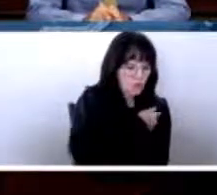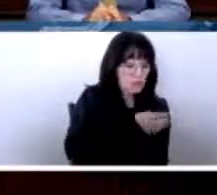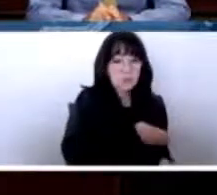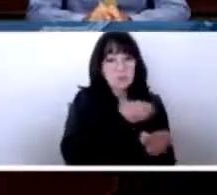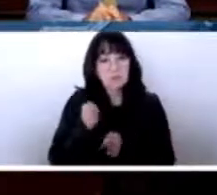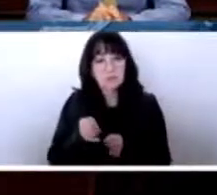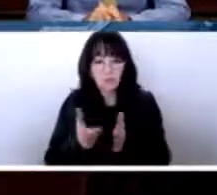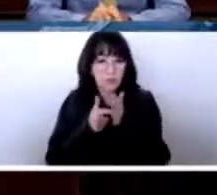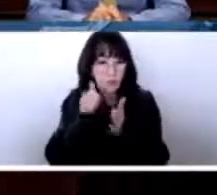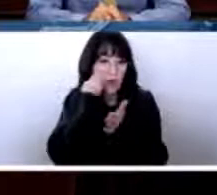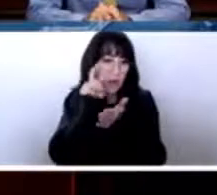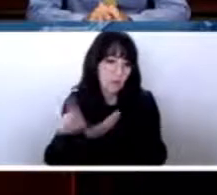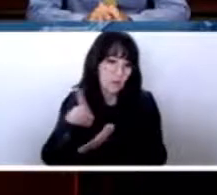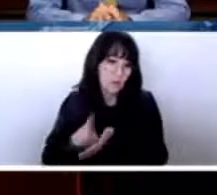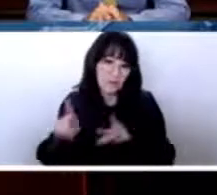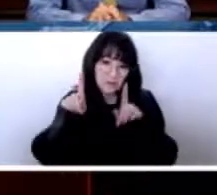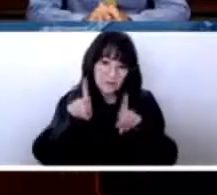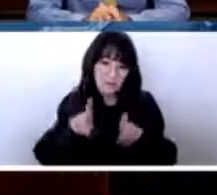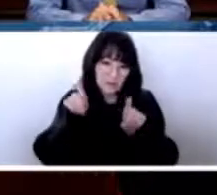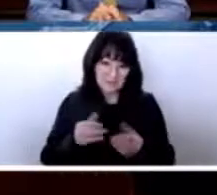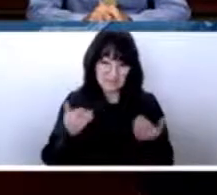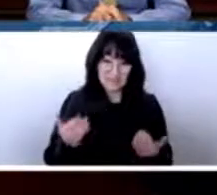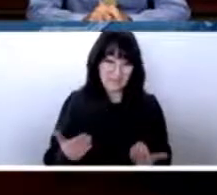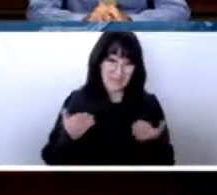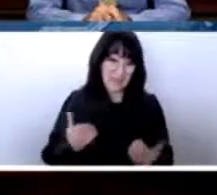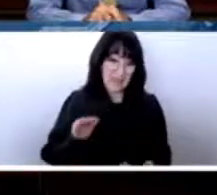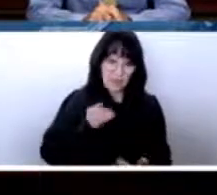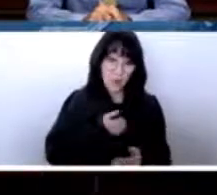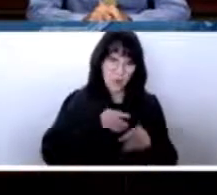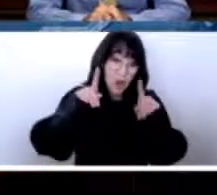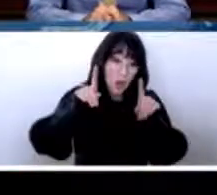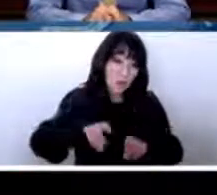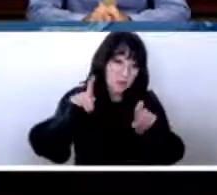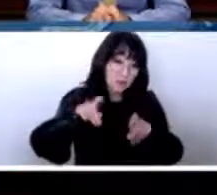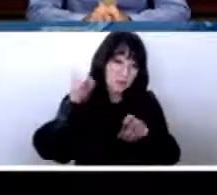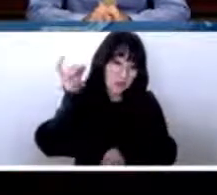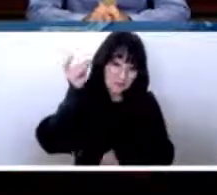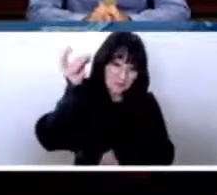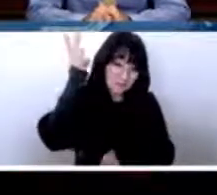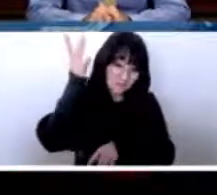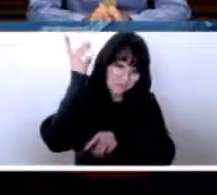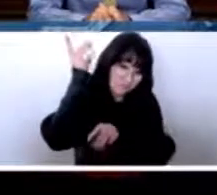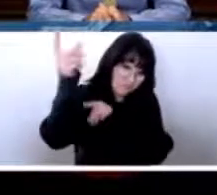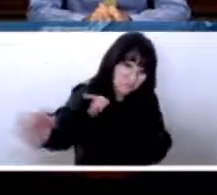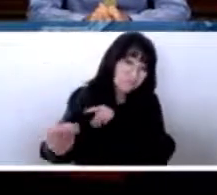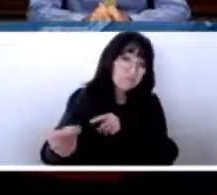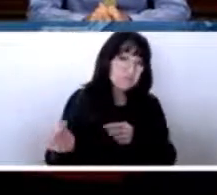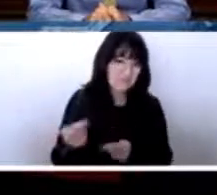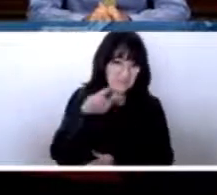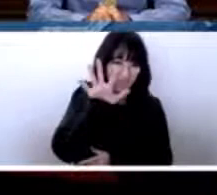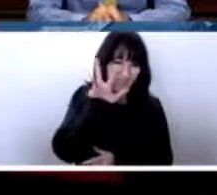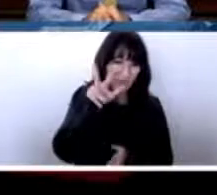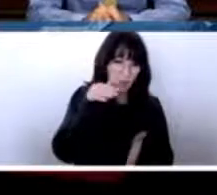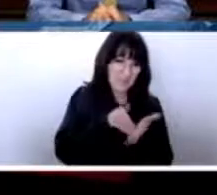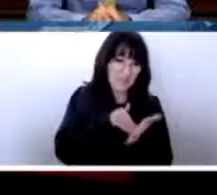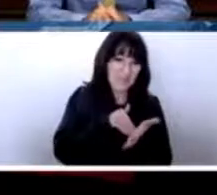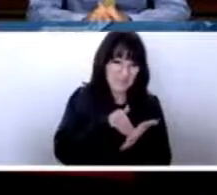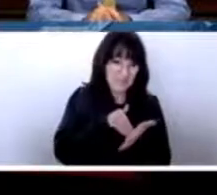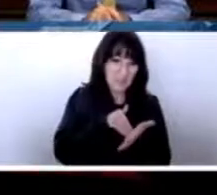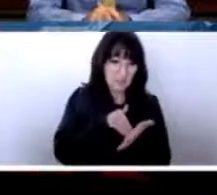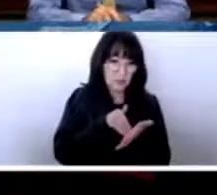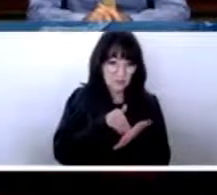as AJ showed, at unprecedented levels. I think it was 53,000 there, just with the